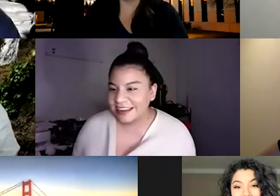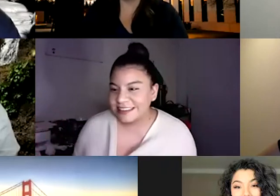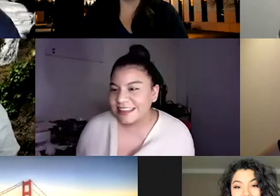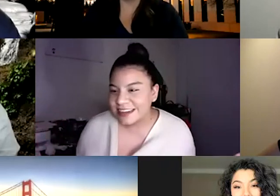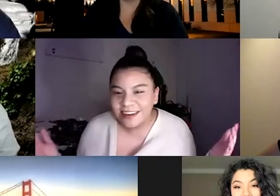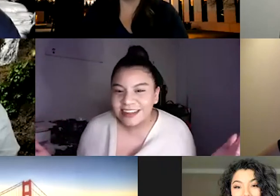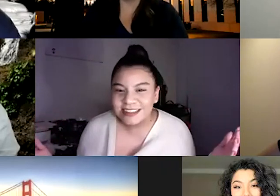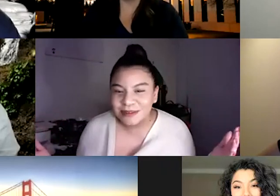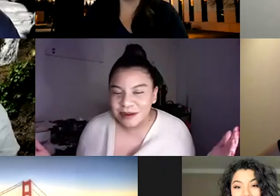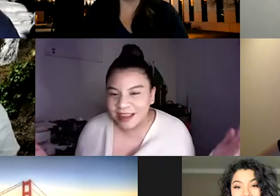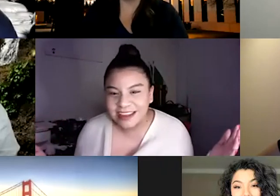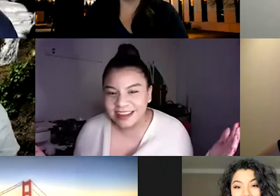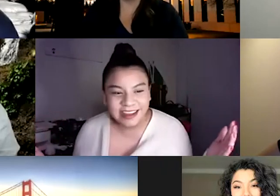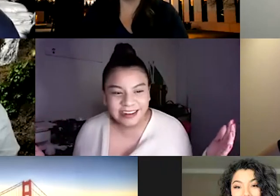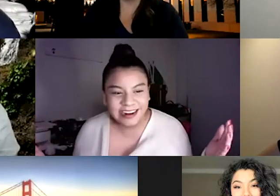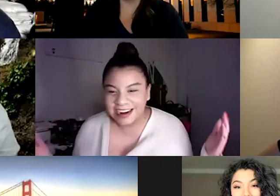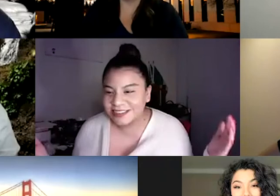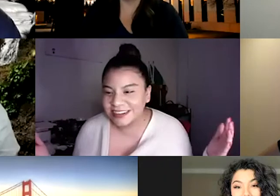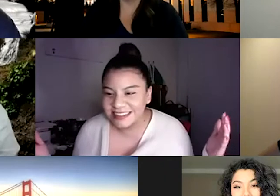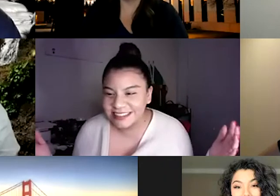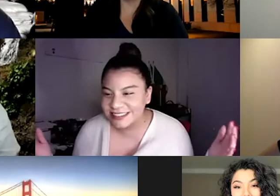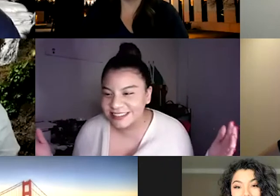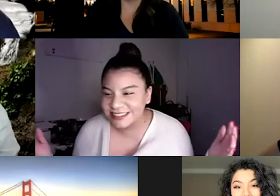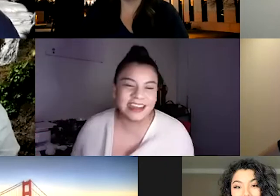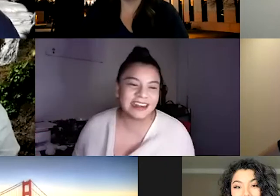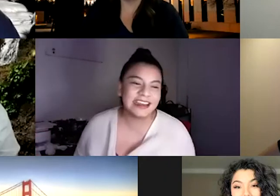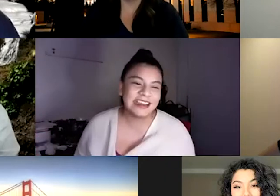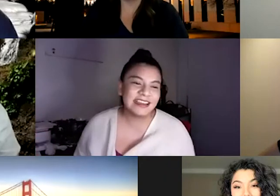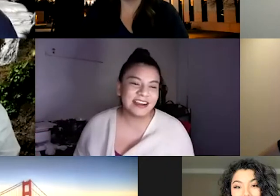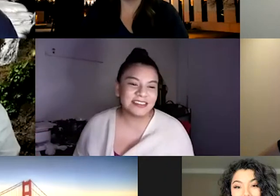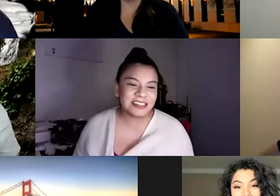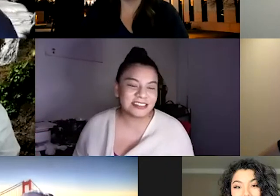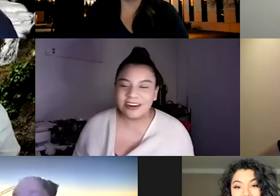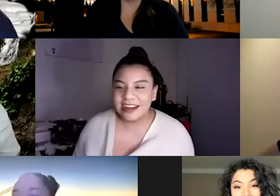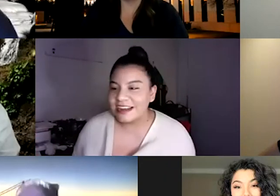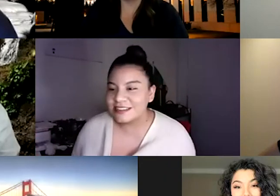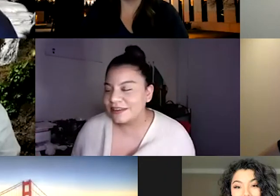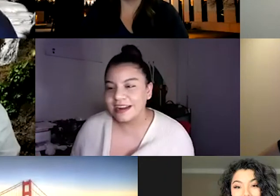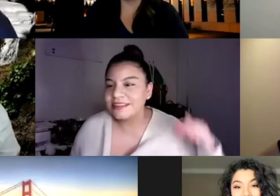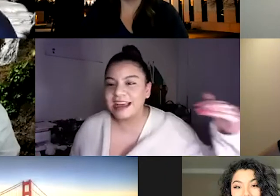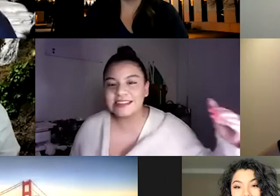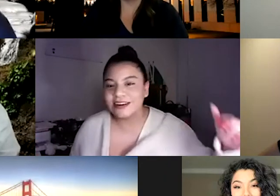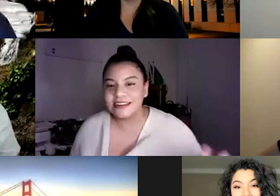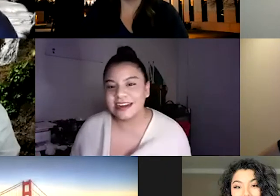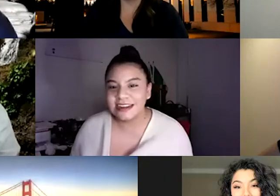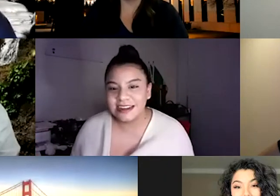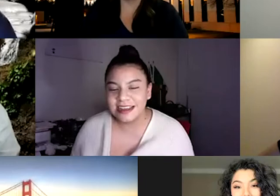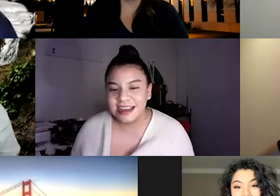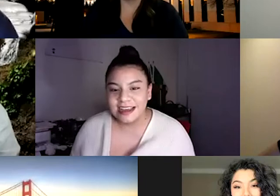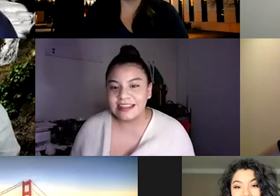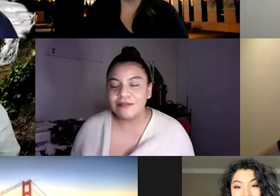government. She's like, no, I just want to paint and I just want to listen to music. And she's starting high school and that's her